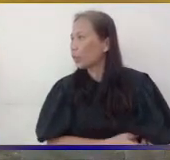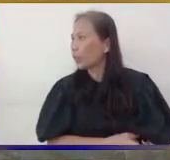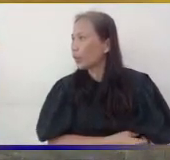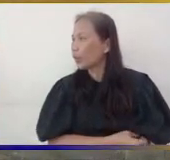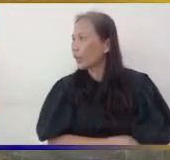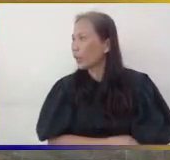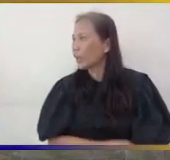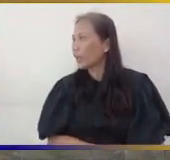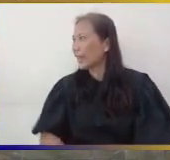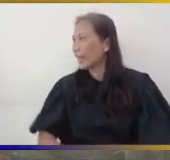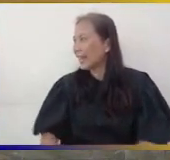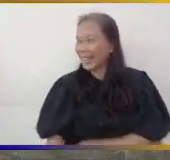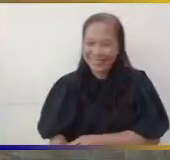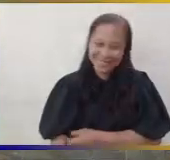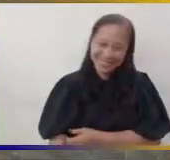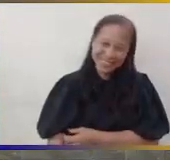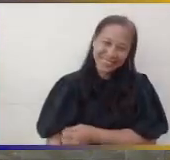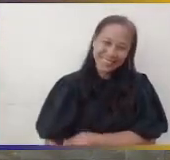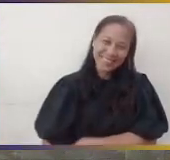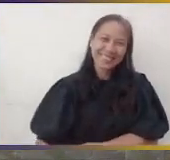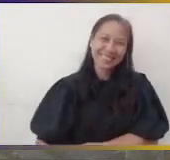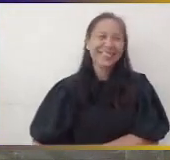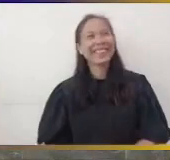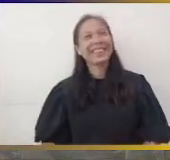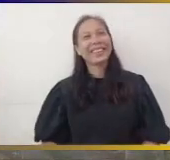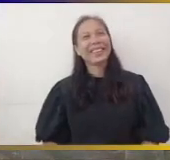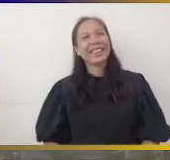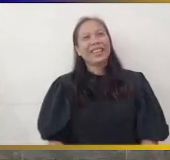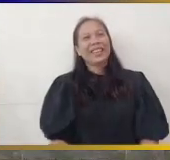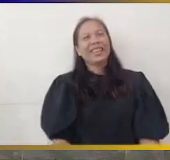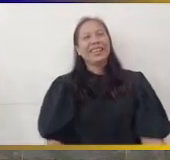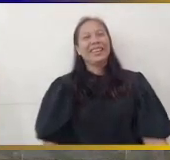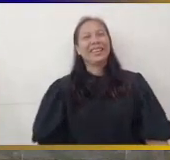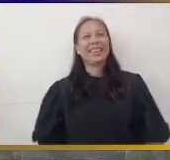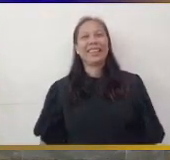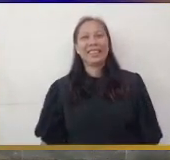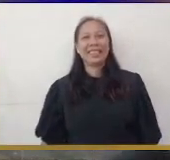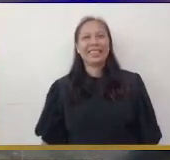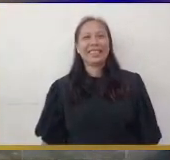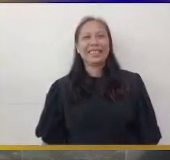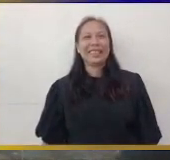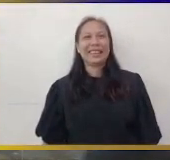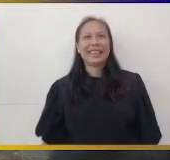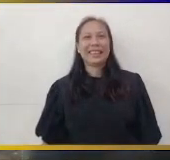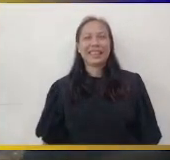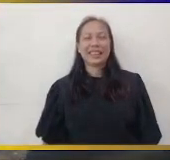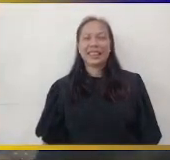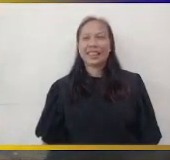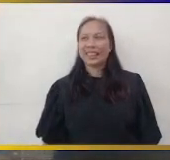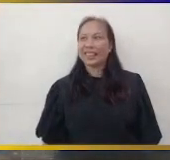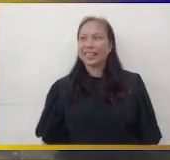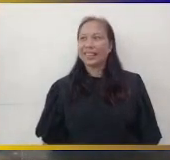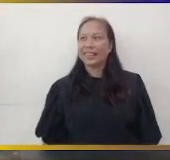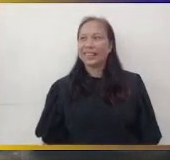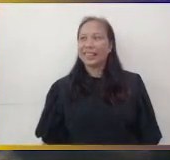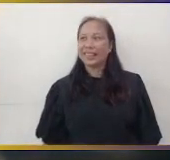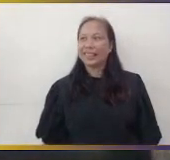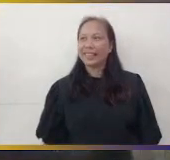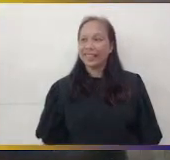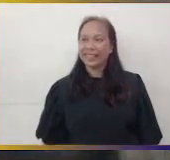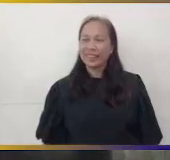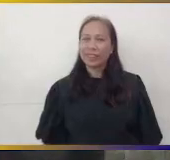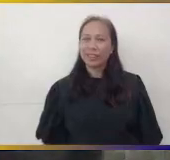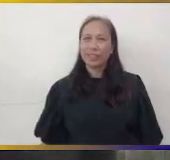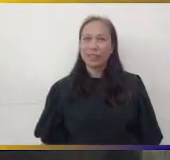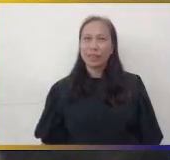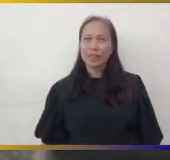contender ngayon eh ay joke All right let's hold sign of place let's hold sign of pleas let's enjoy the rest of the service Amen amen amen amen